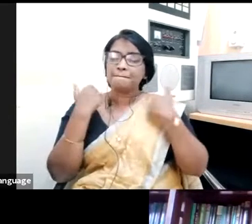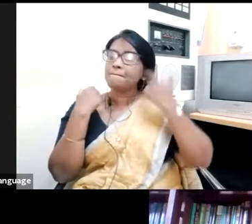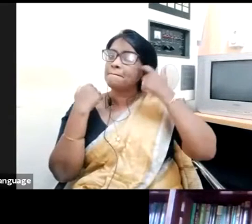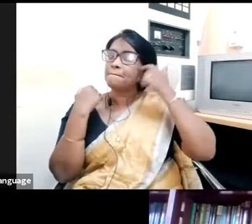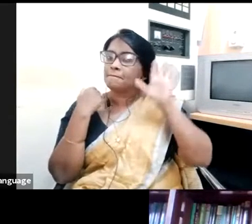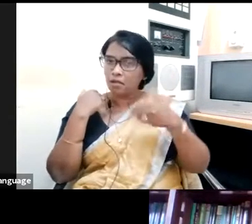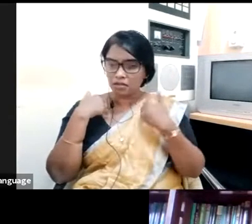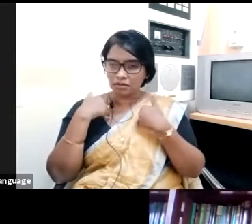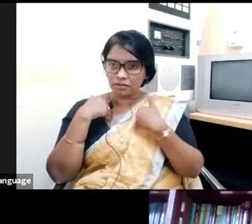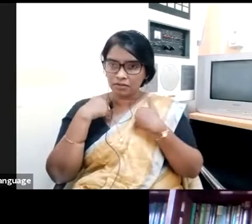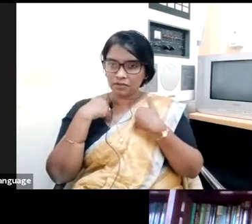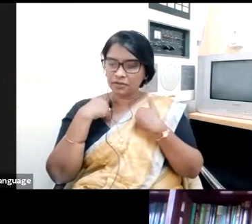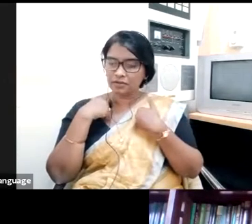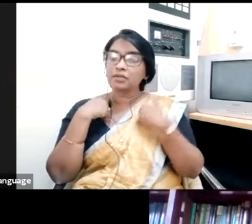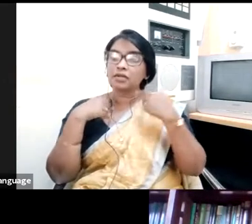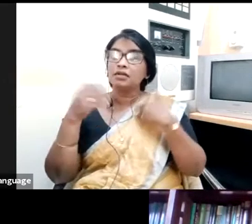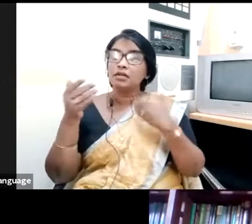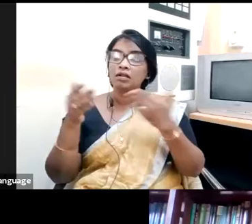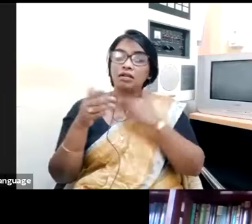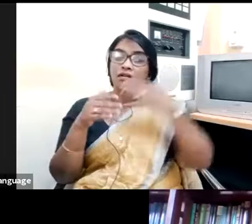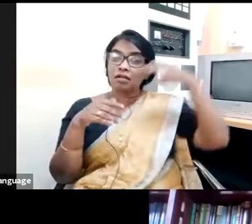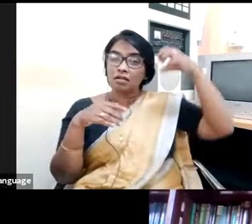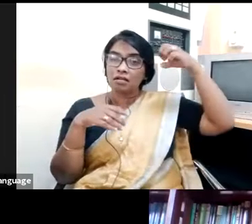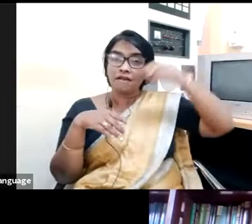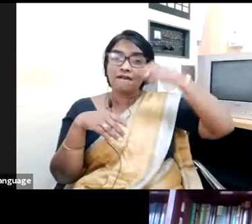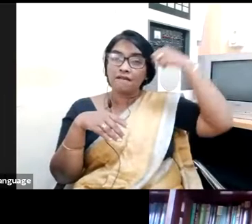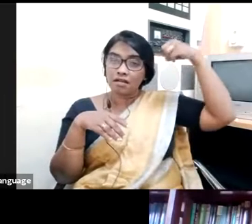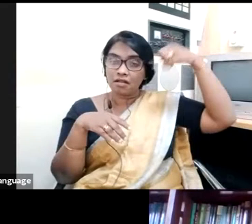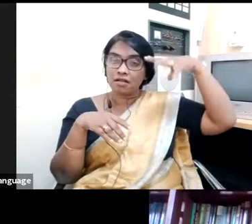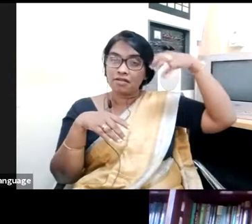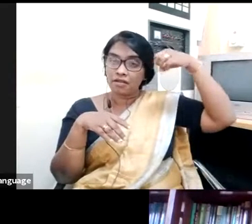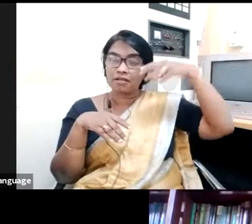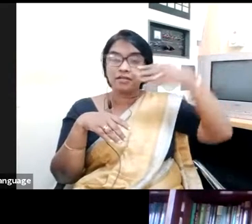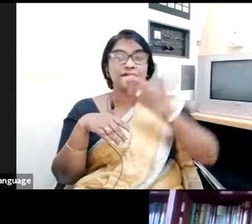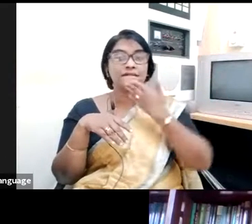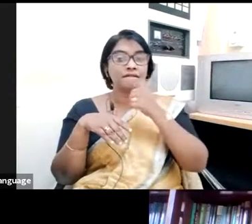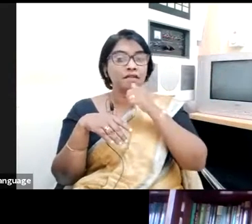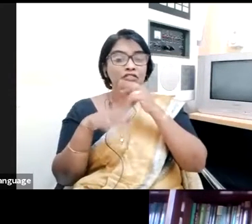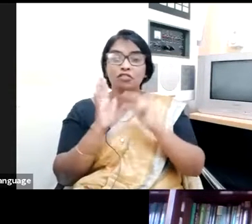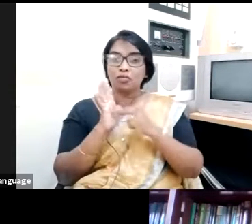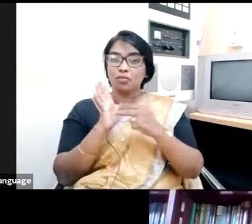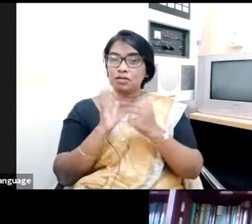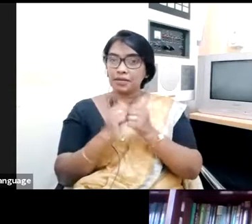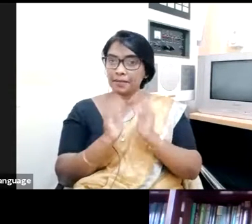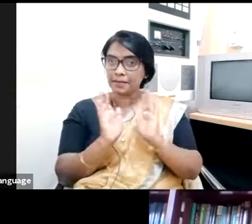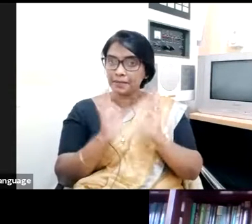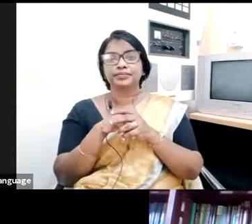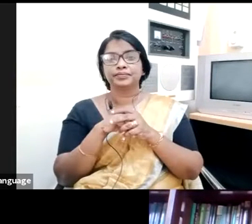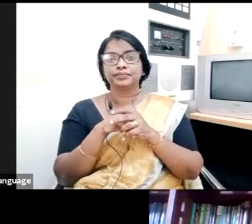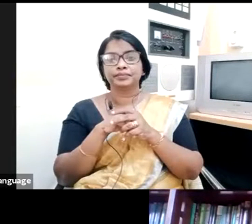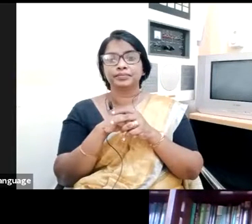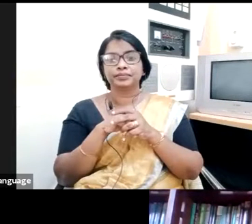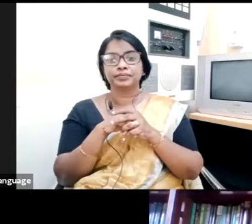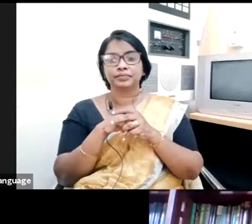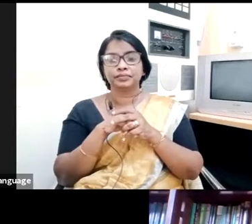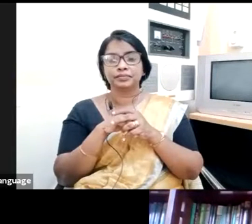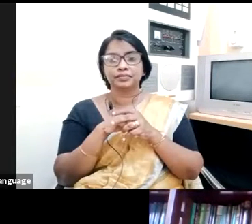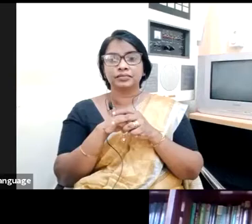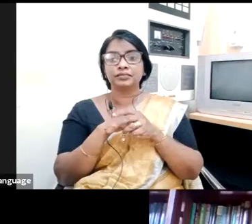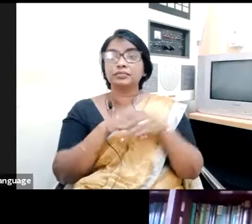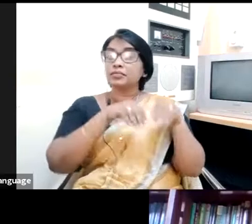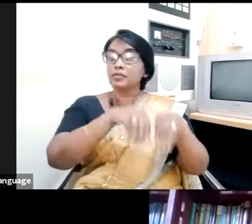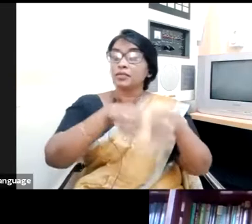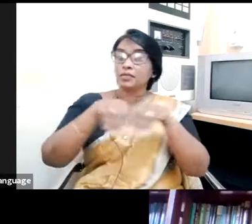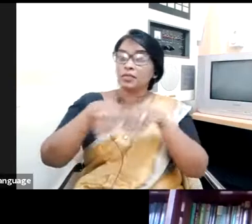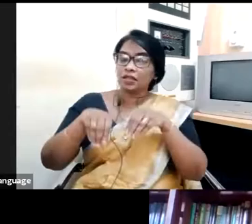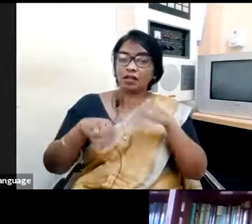4.46 megawatts with 3 major projects running on the plantations. Also, we have